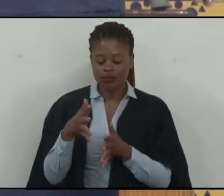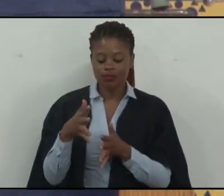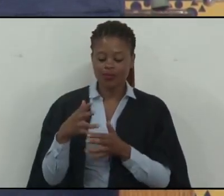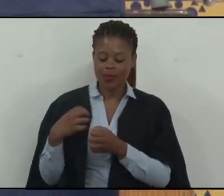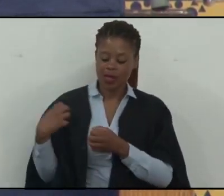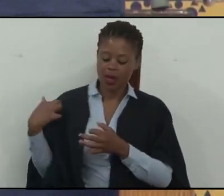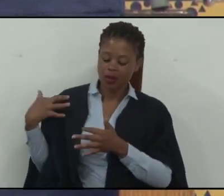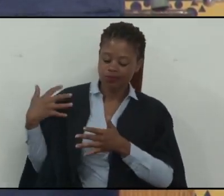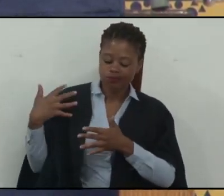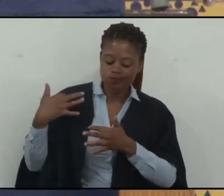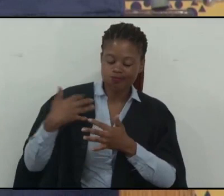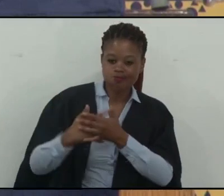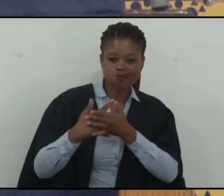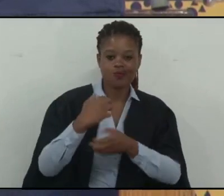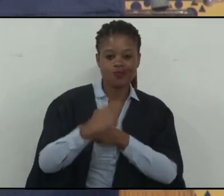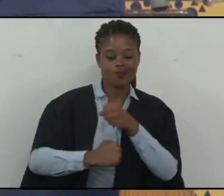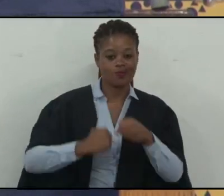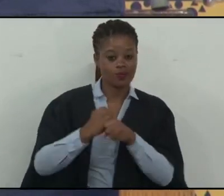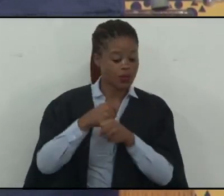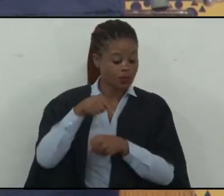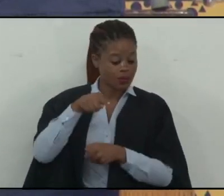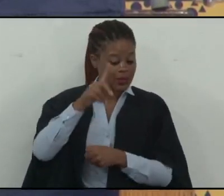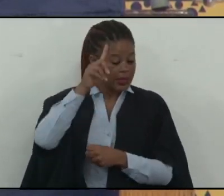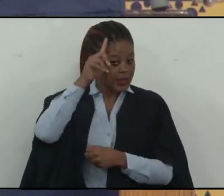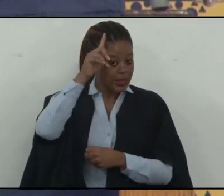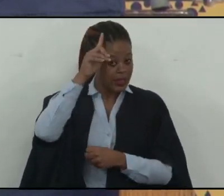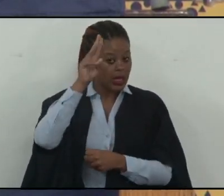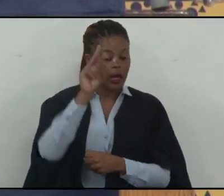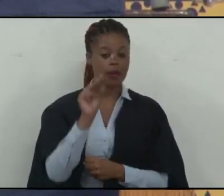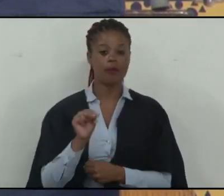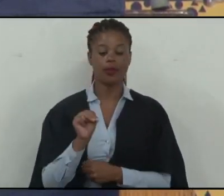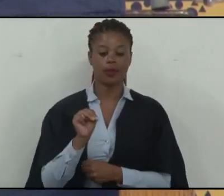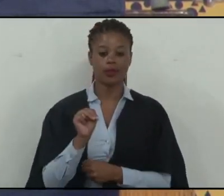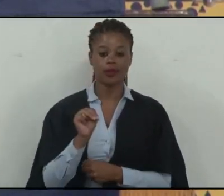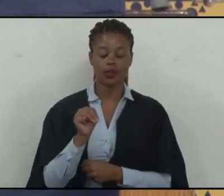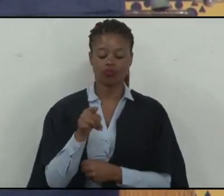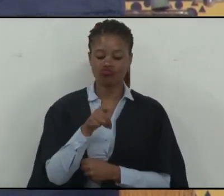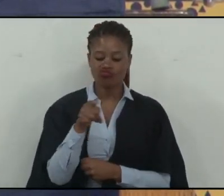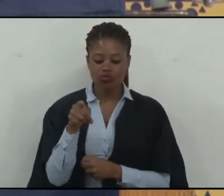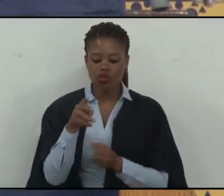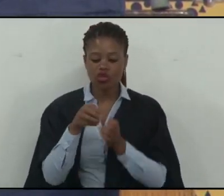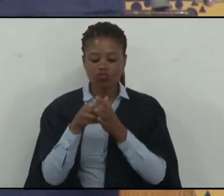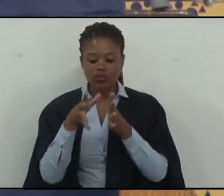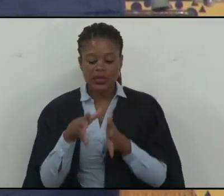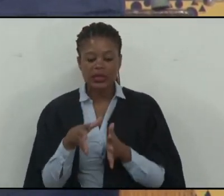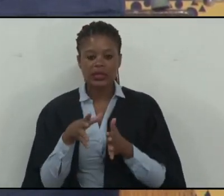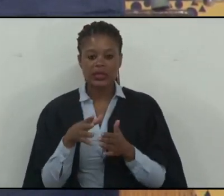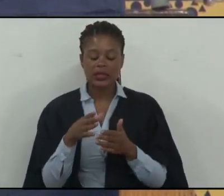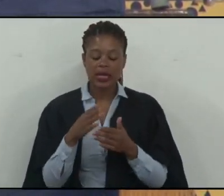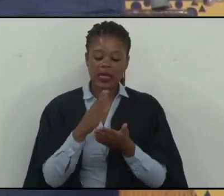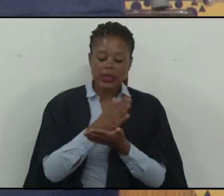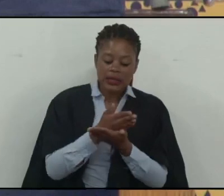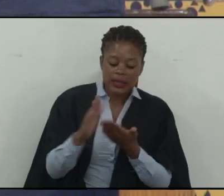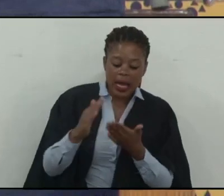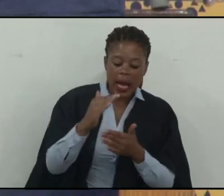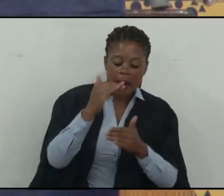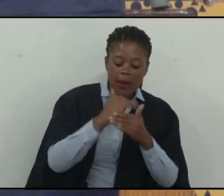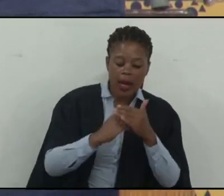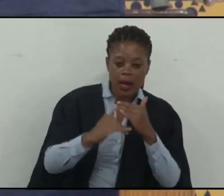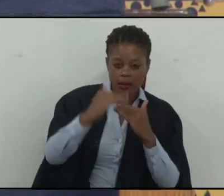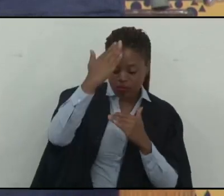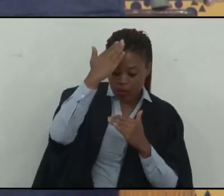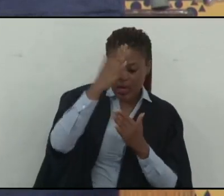years with us at the Mandela University as students. Some of you as undergraduates and then